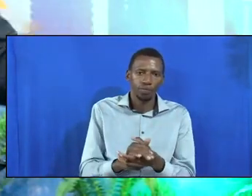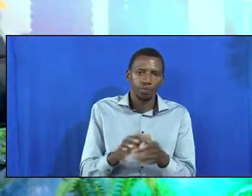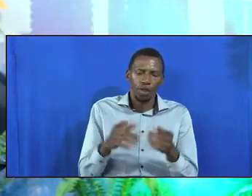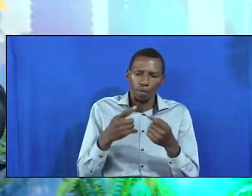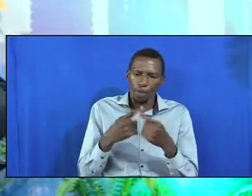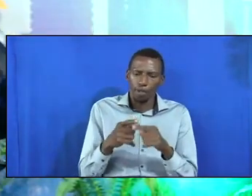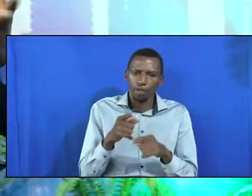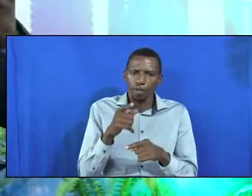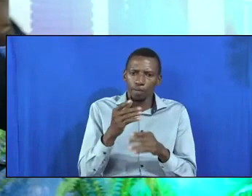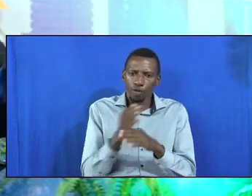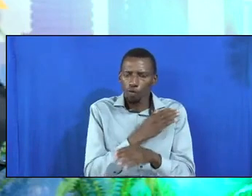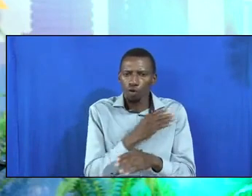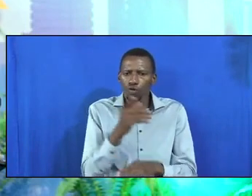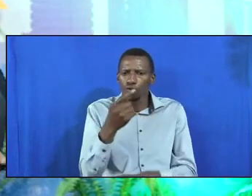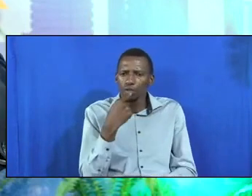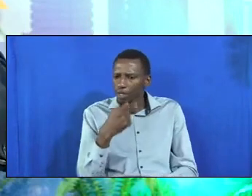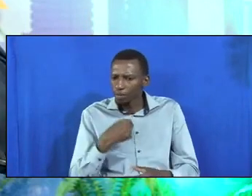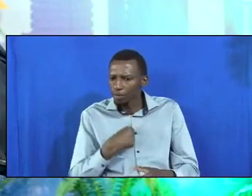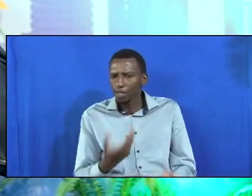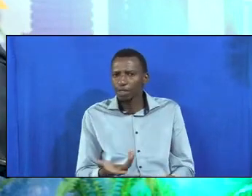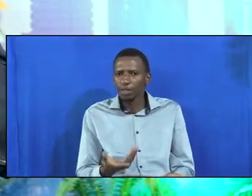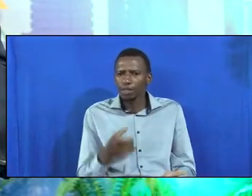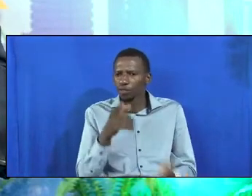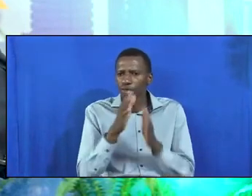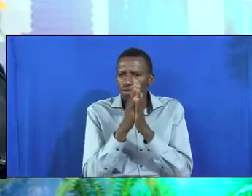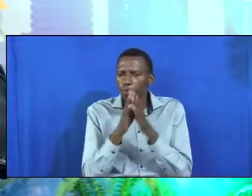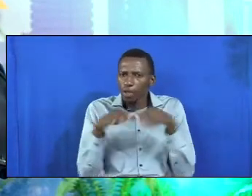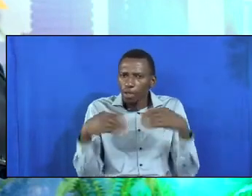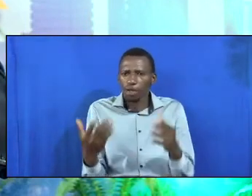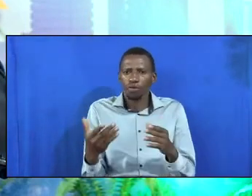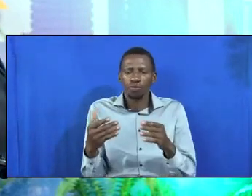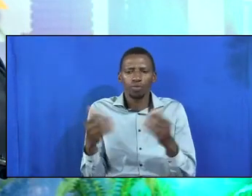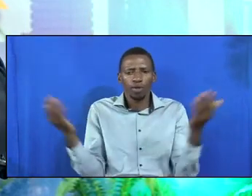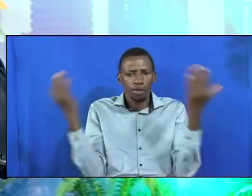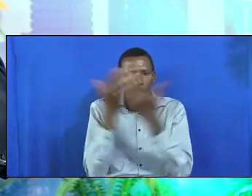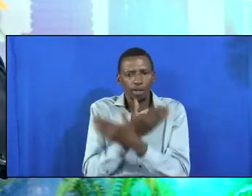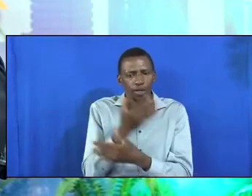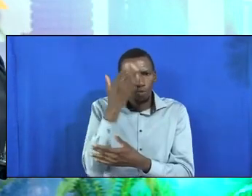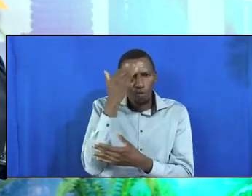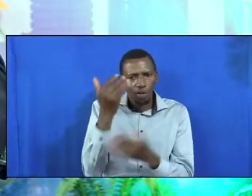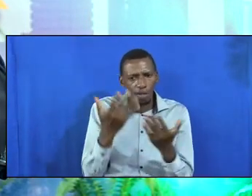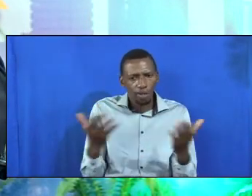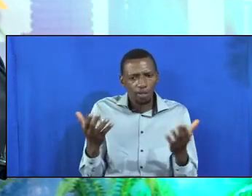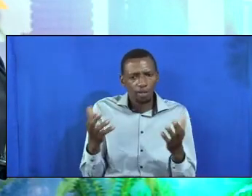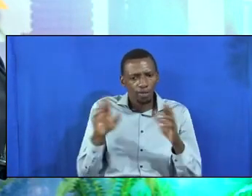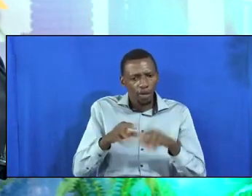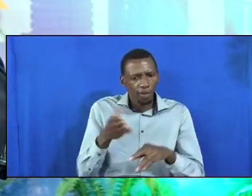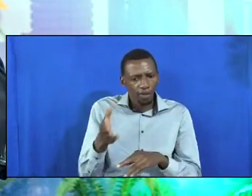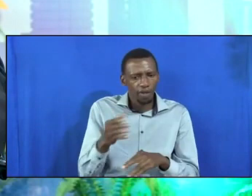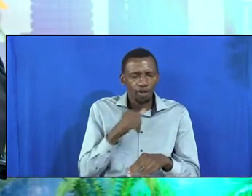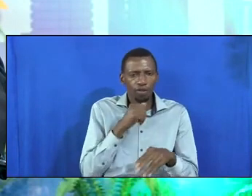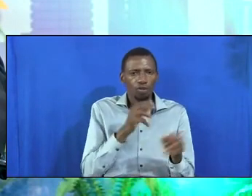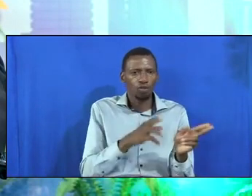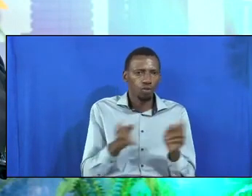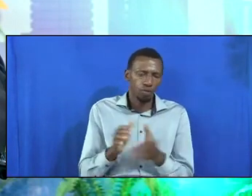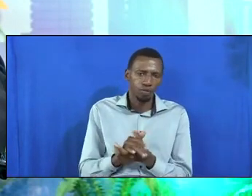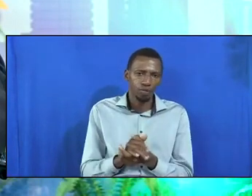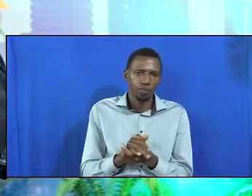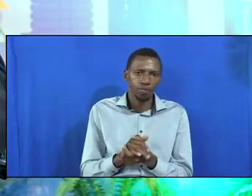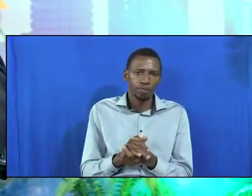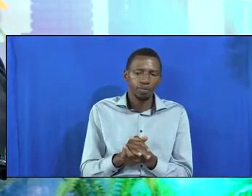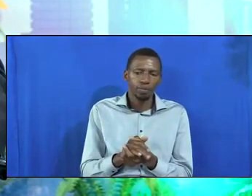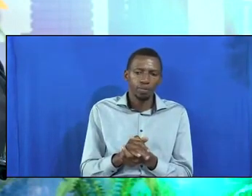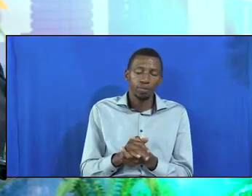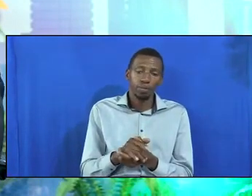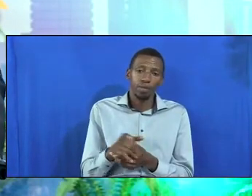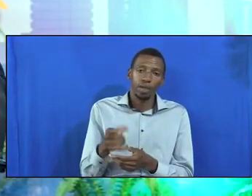had you prayed? Because the things that are happening here are not normal. I sent an invoice. Not sure whether